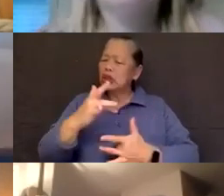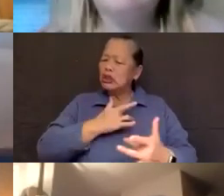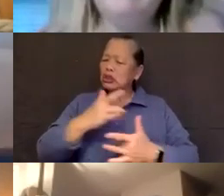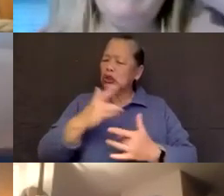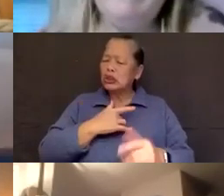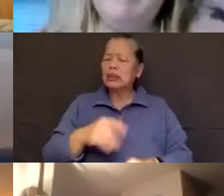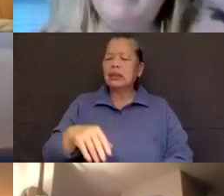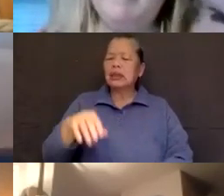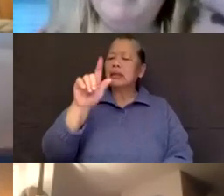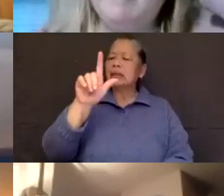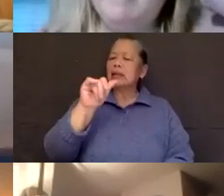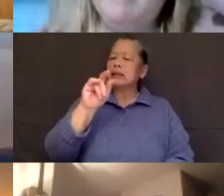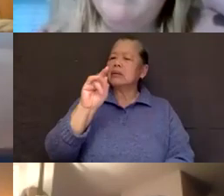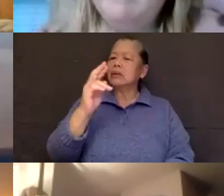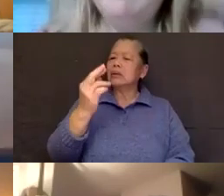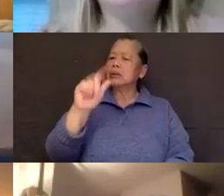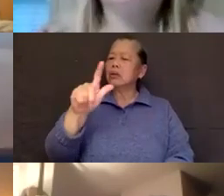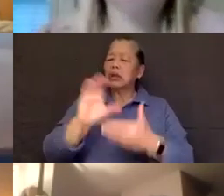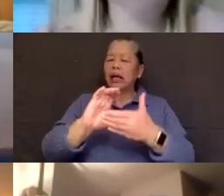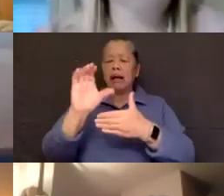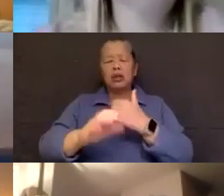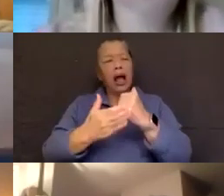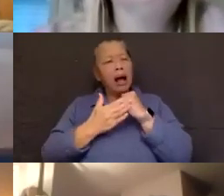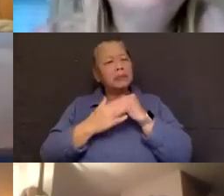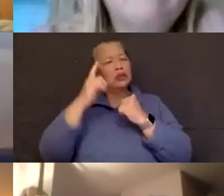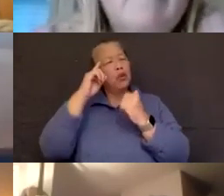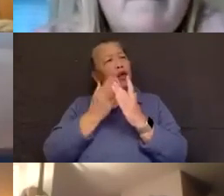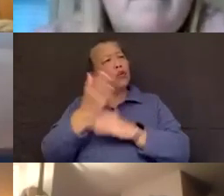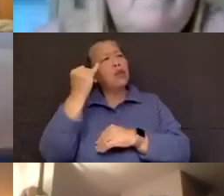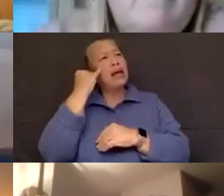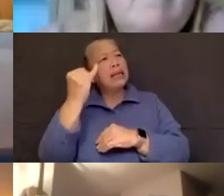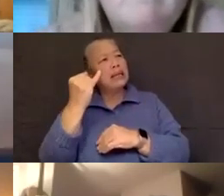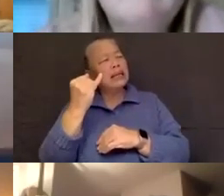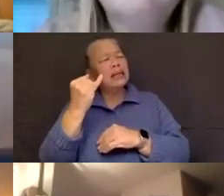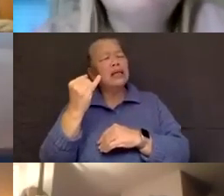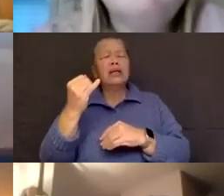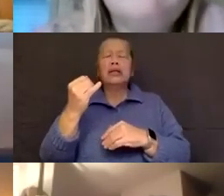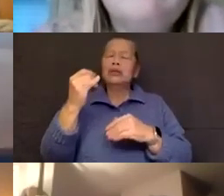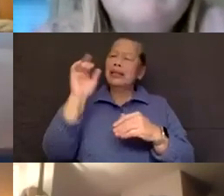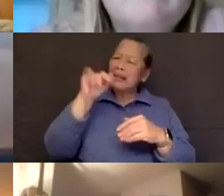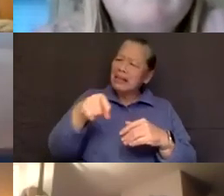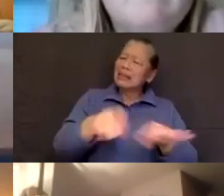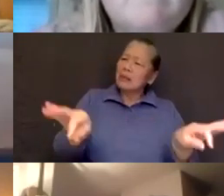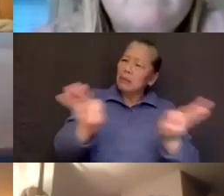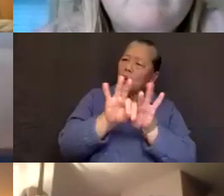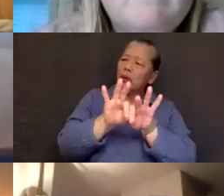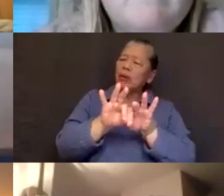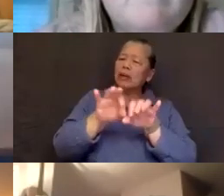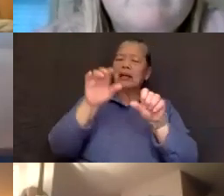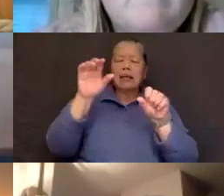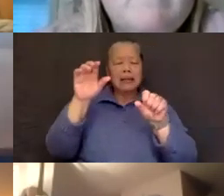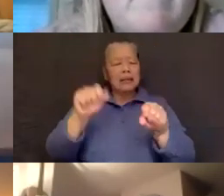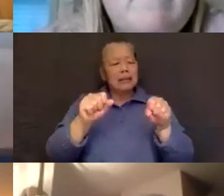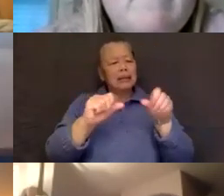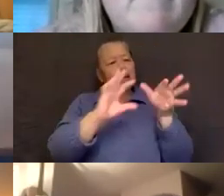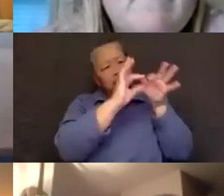calendar helped us think it through and say, this does matter, this does connect in, and we can bring us home. And the other